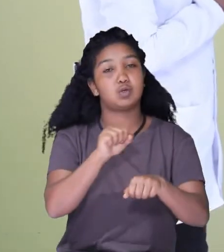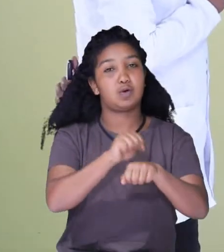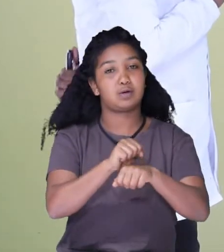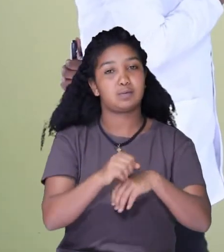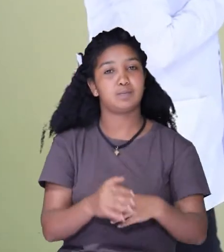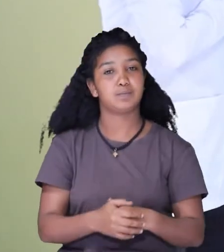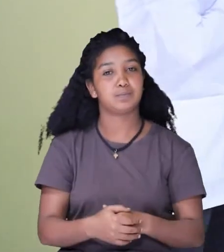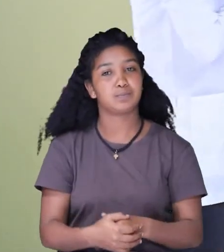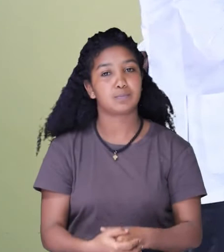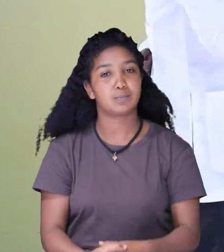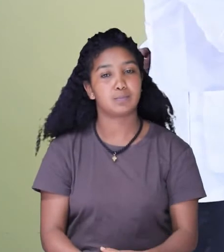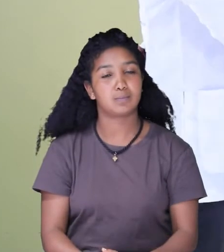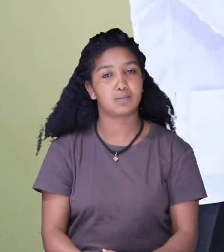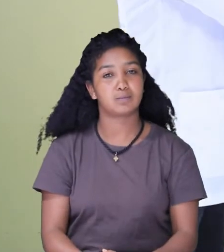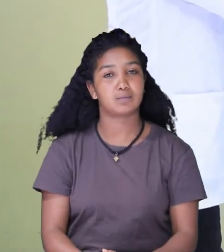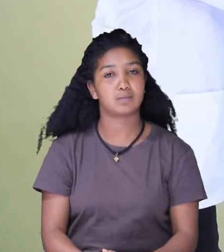solid.